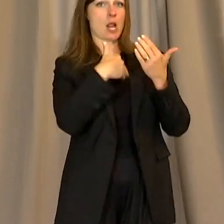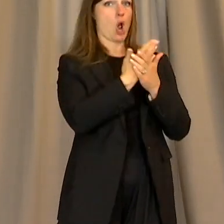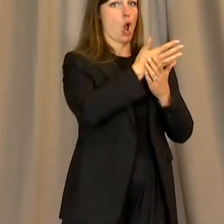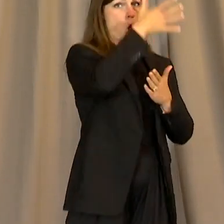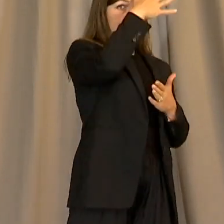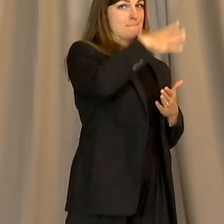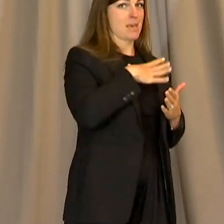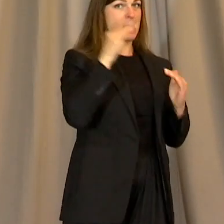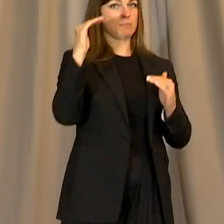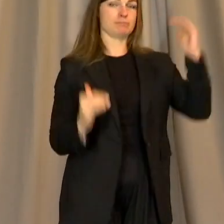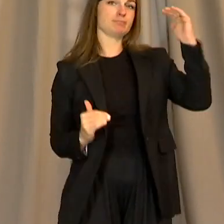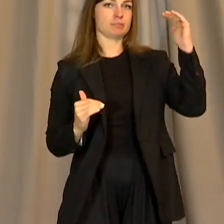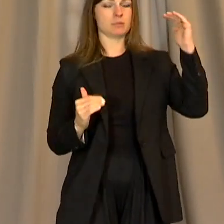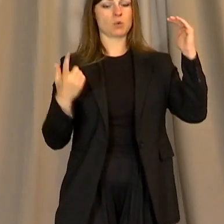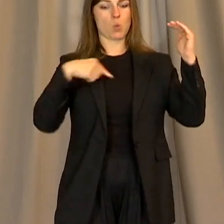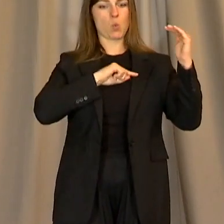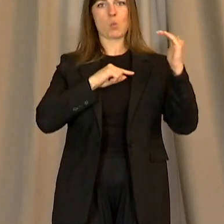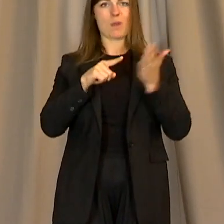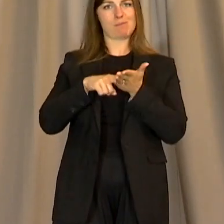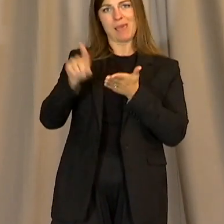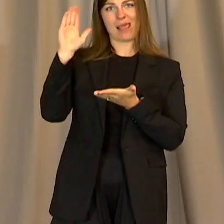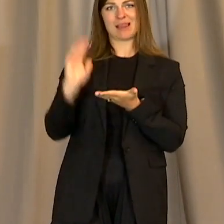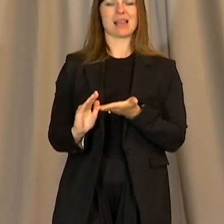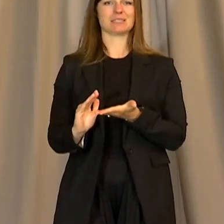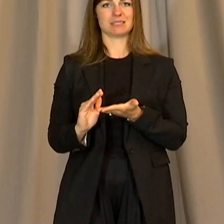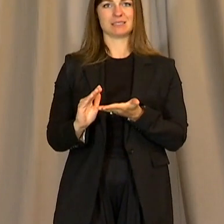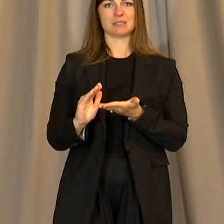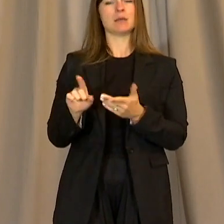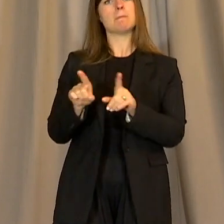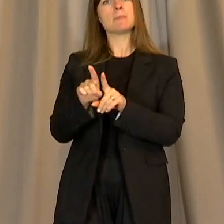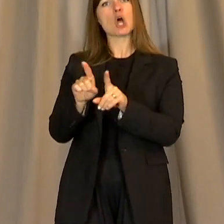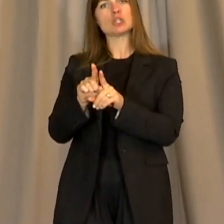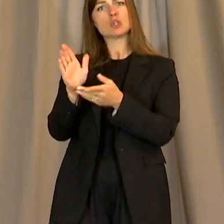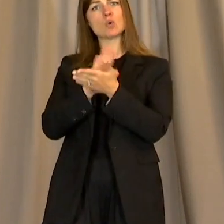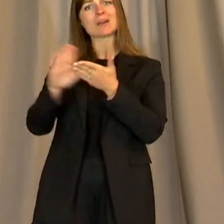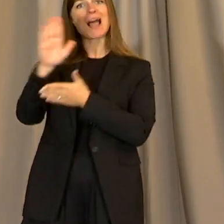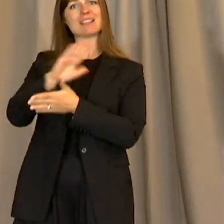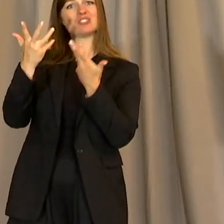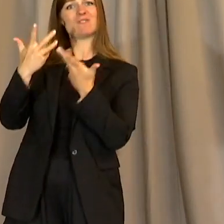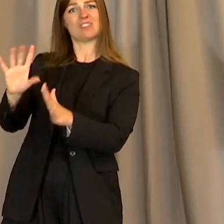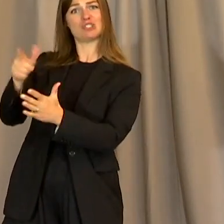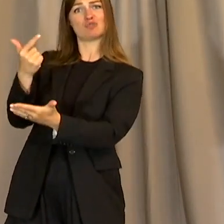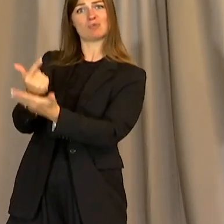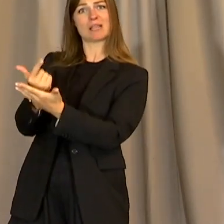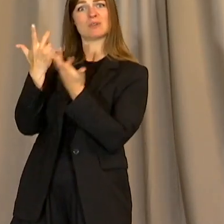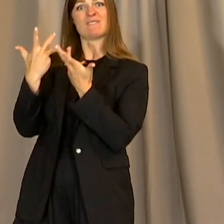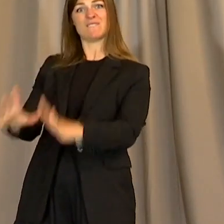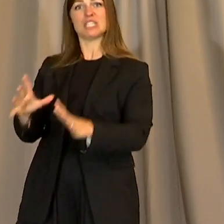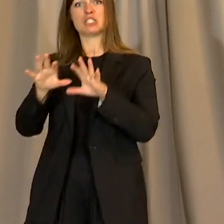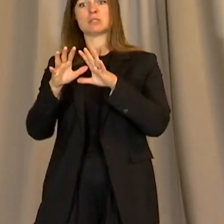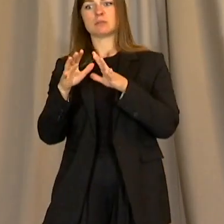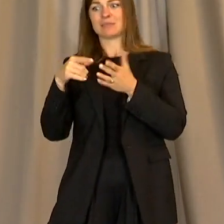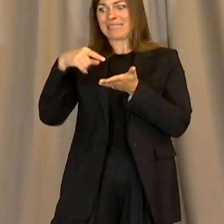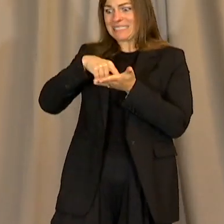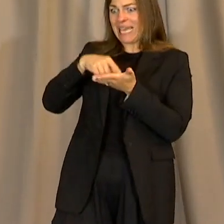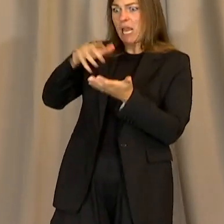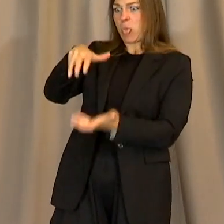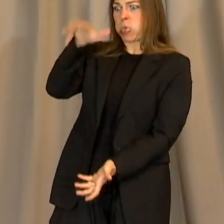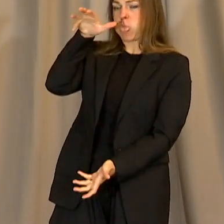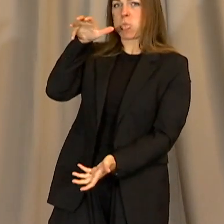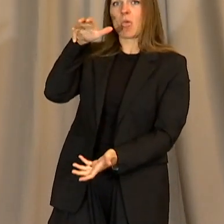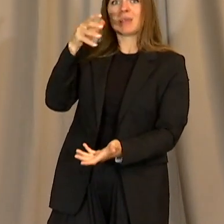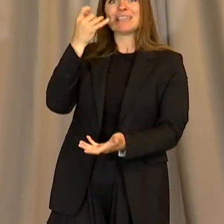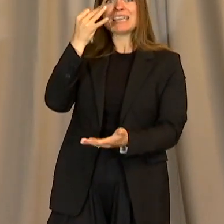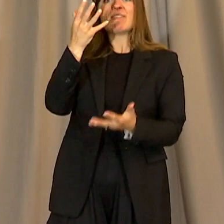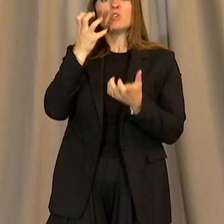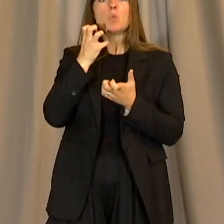right? And so we're the lowest paid. But also our debt when we come out of college. If you want a pipeline of educators, pay